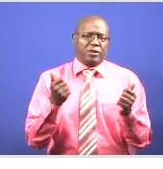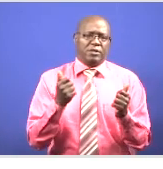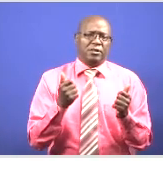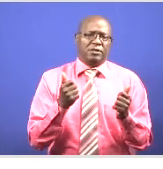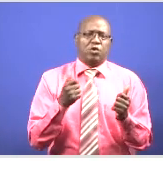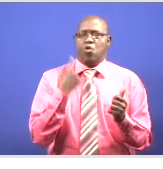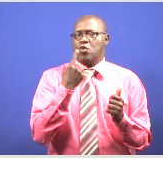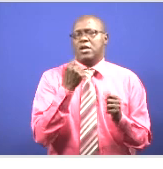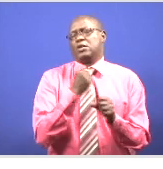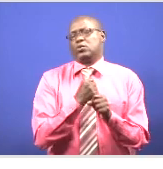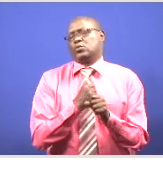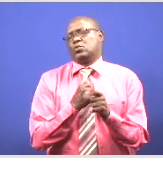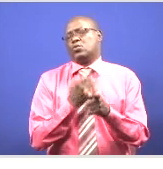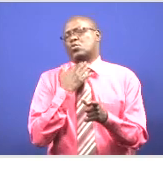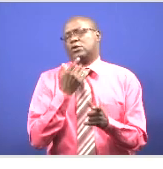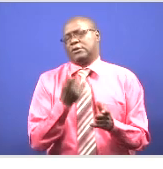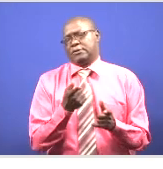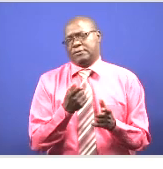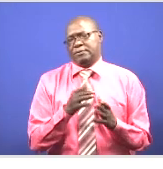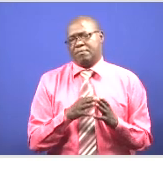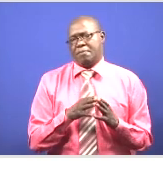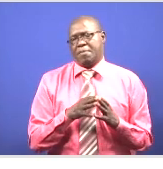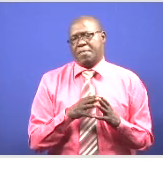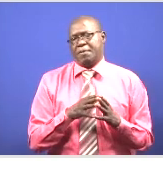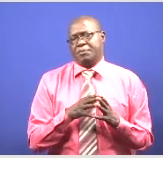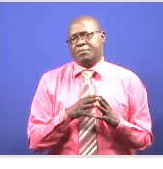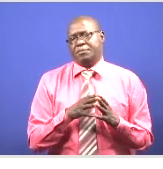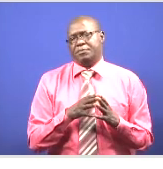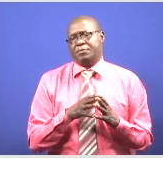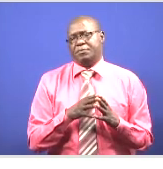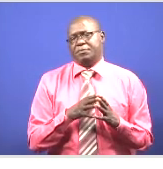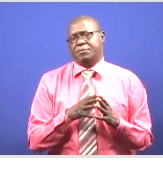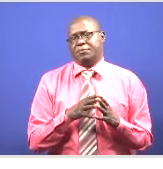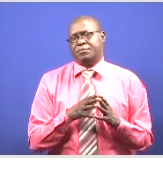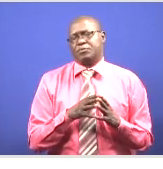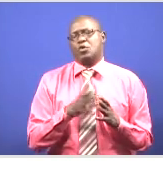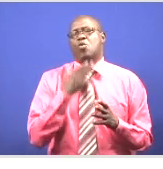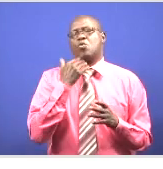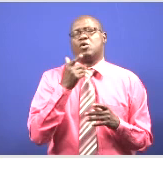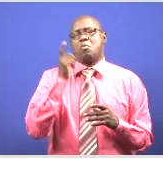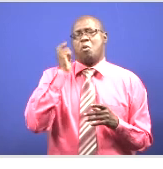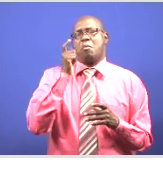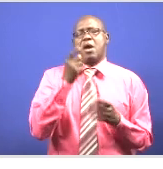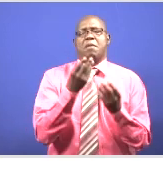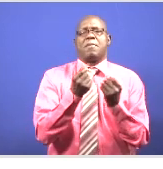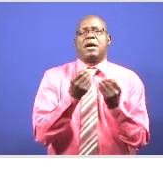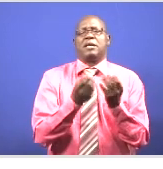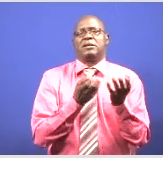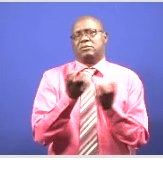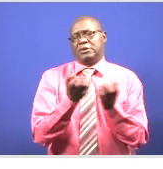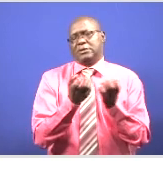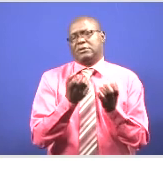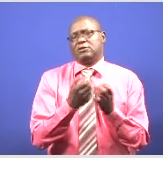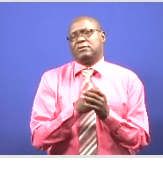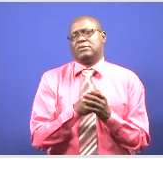they're trying to do when they try to say, we want to get into your mobile money, to track your mobile money transactions. So really,